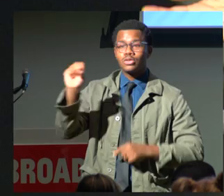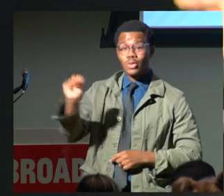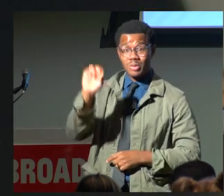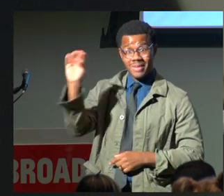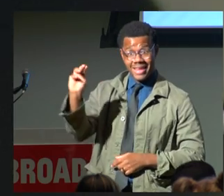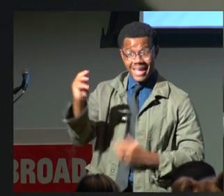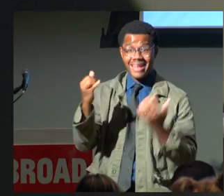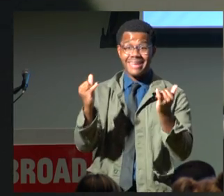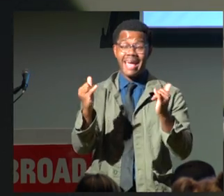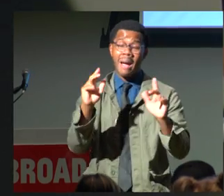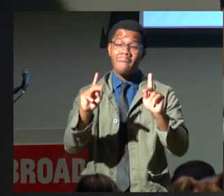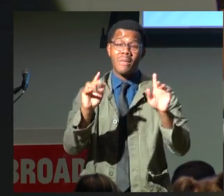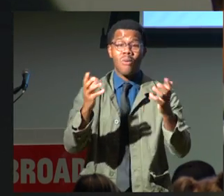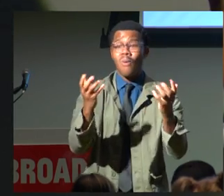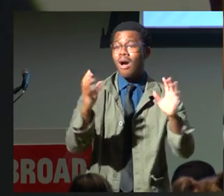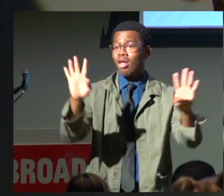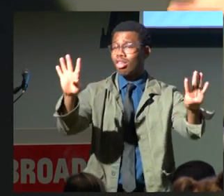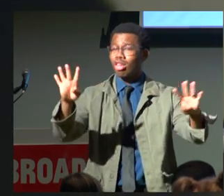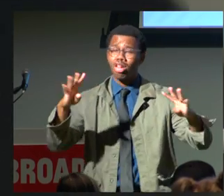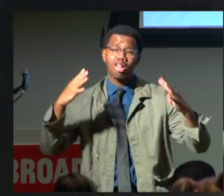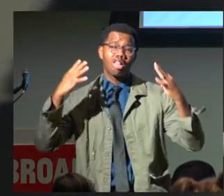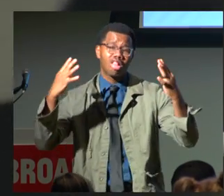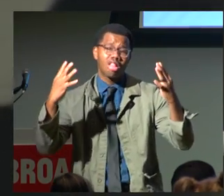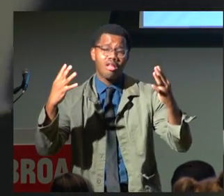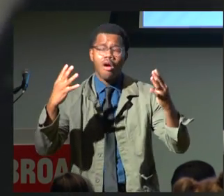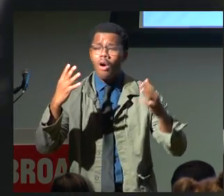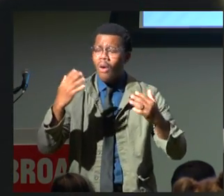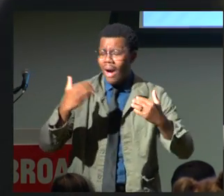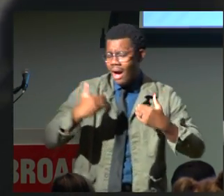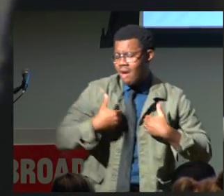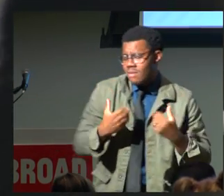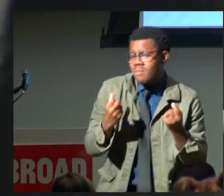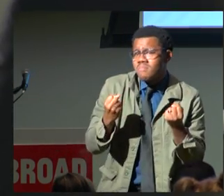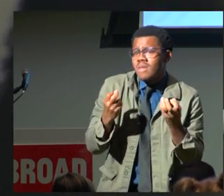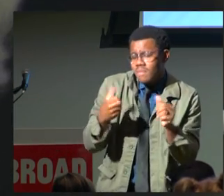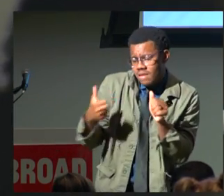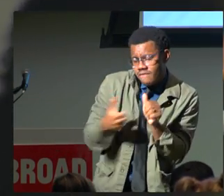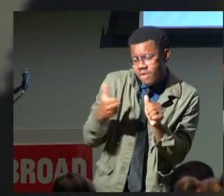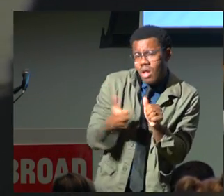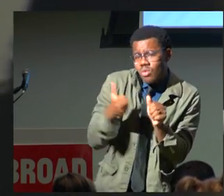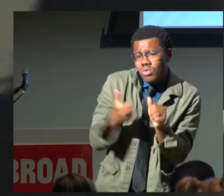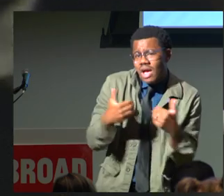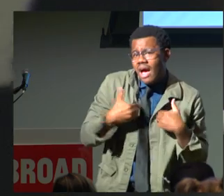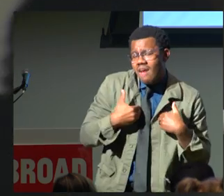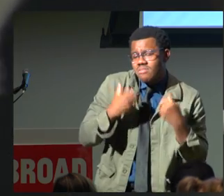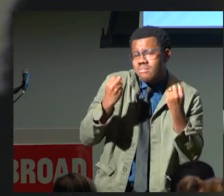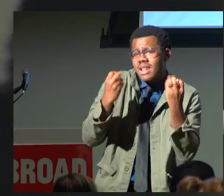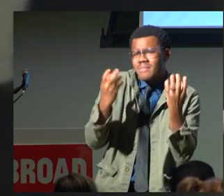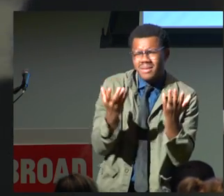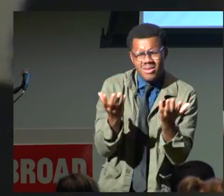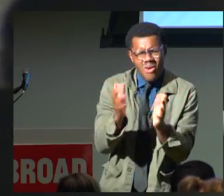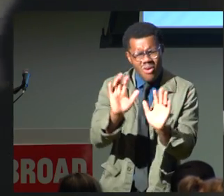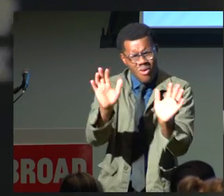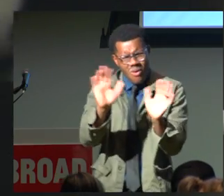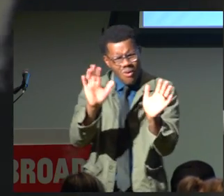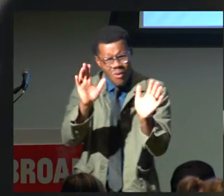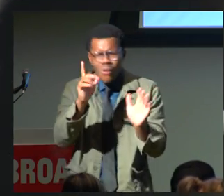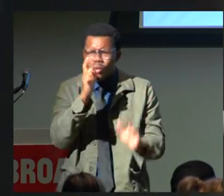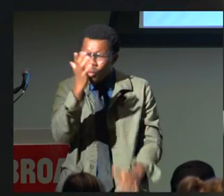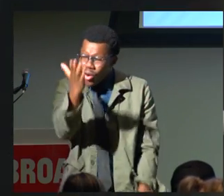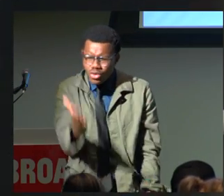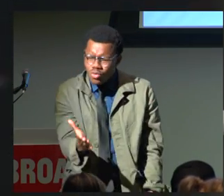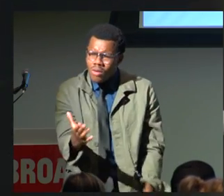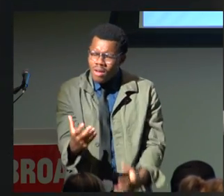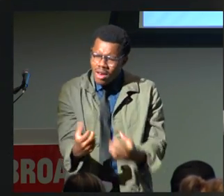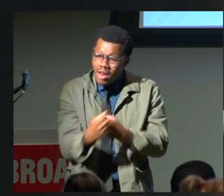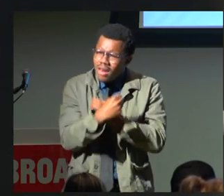be a star. Everyone's got their 100,000 followers and thinks they're a superstar. No, where are you and who are you? And love you and where you are. I'm